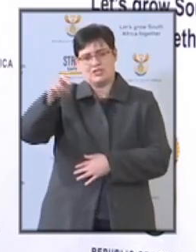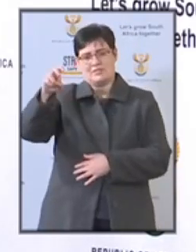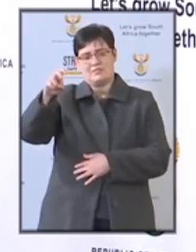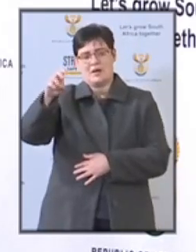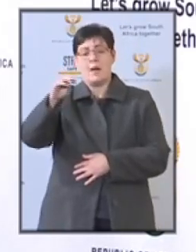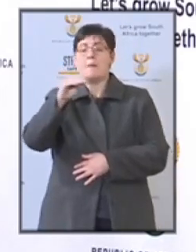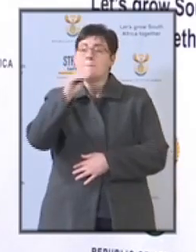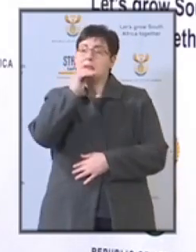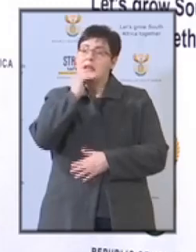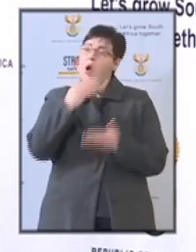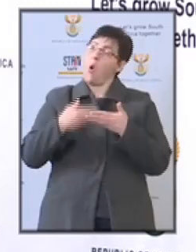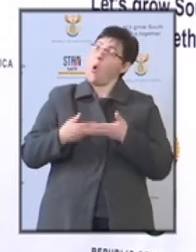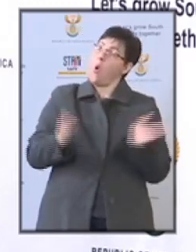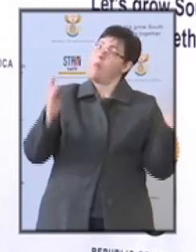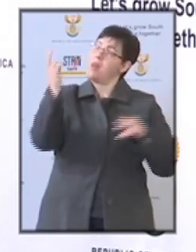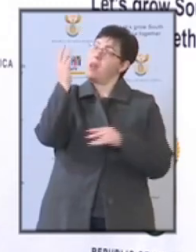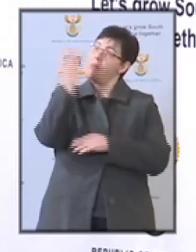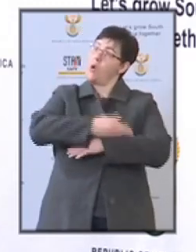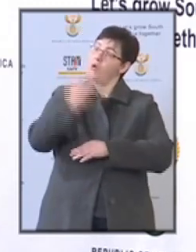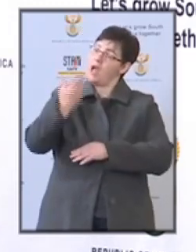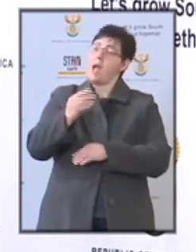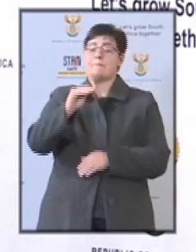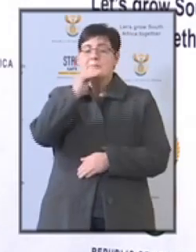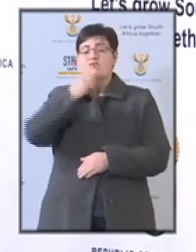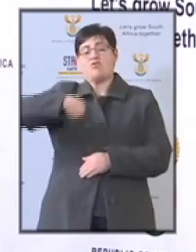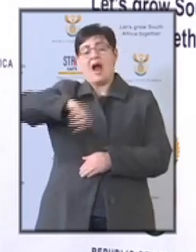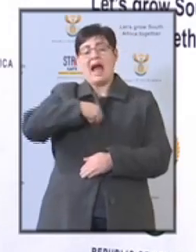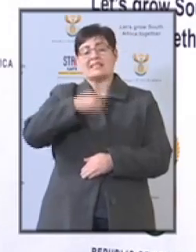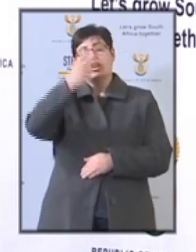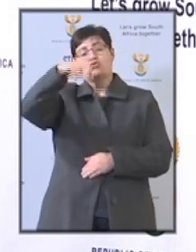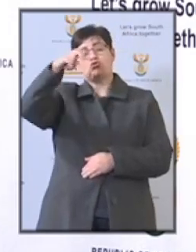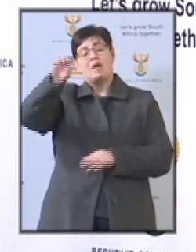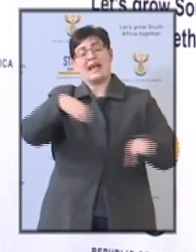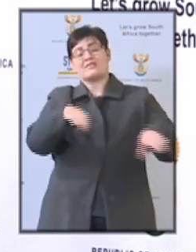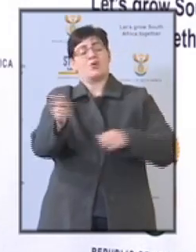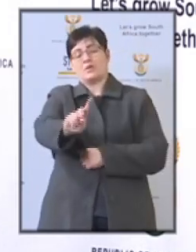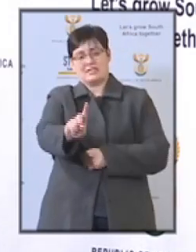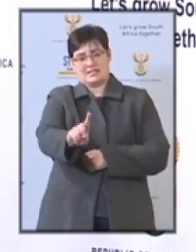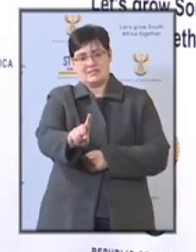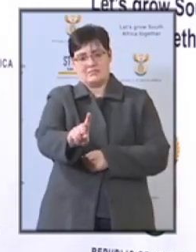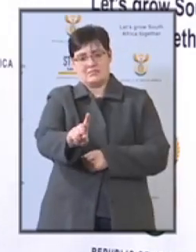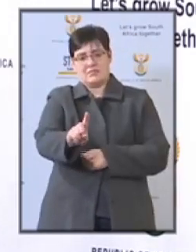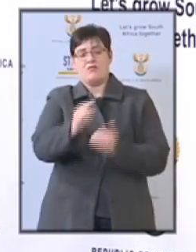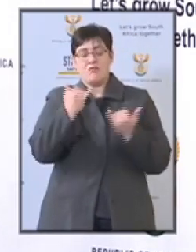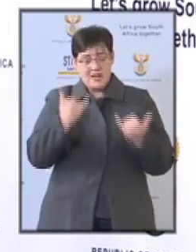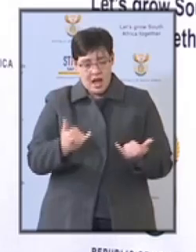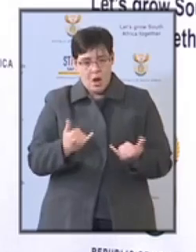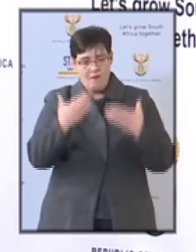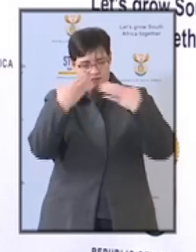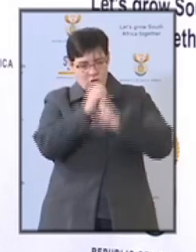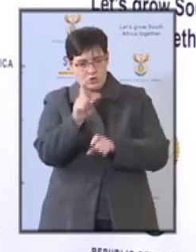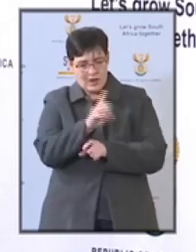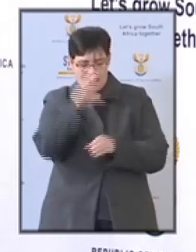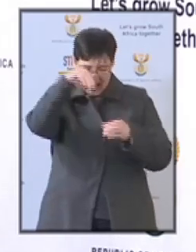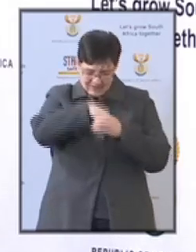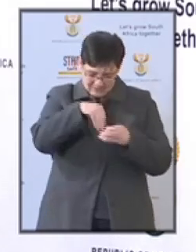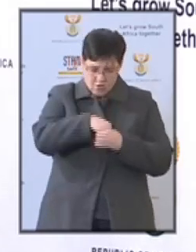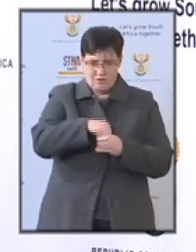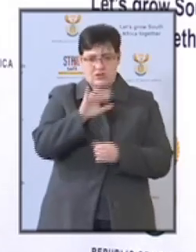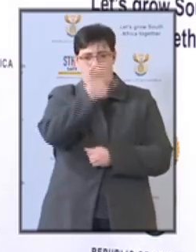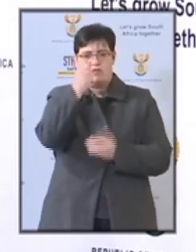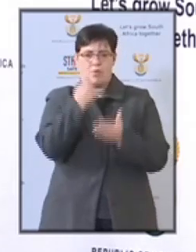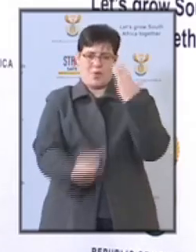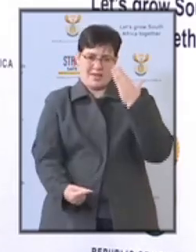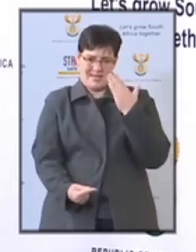what does that mean in terms of the tourism activities. For now, we are focused on what has been opened. And as we've previously